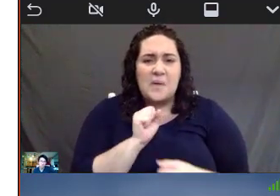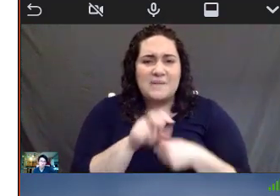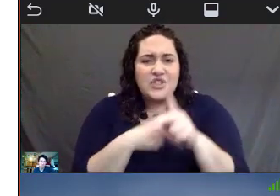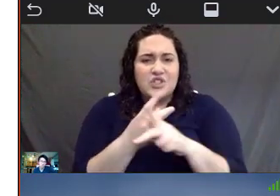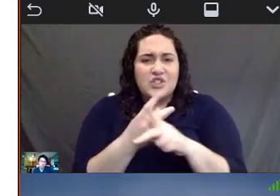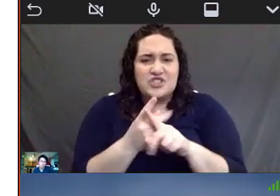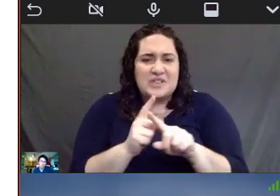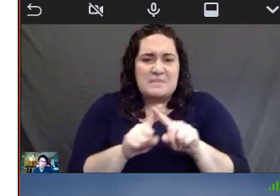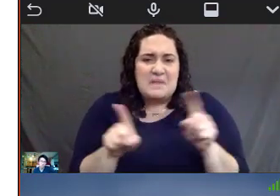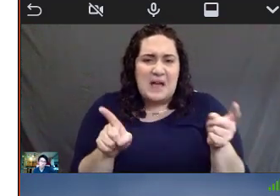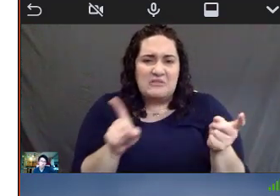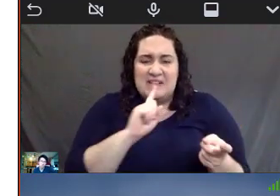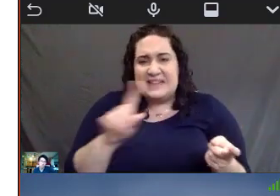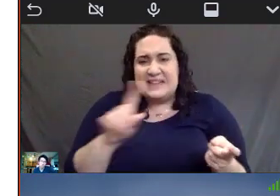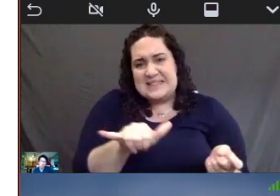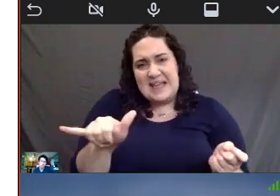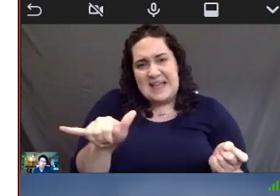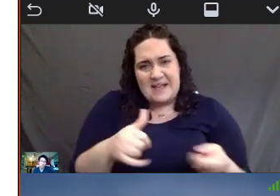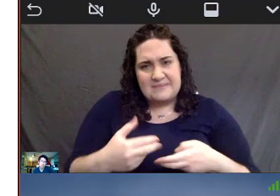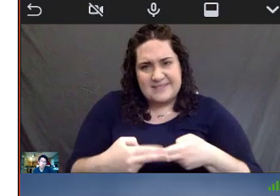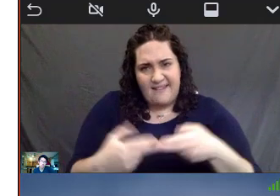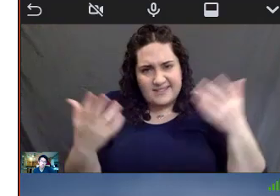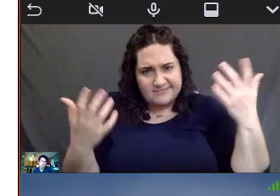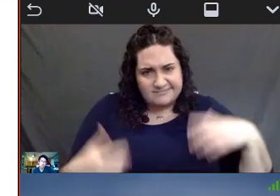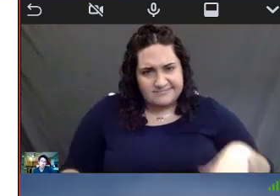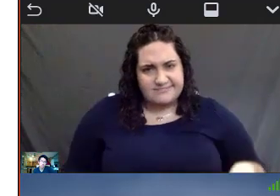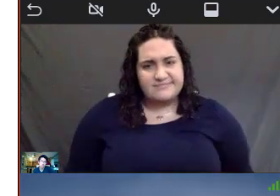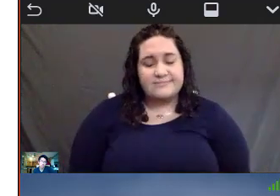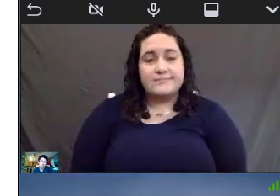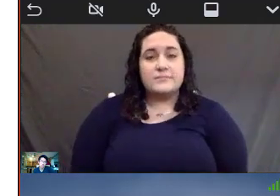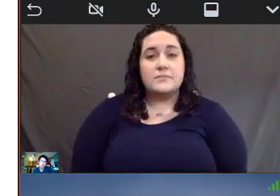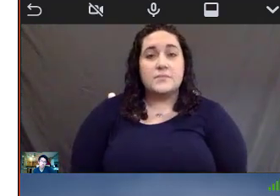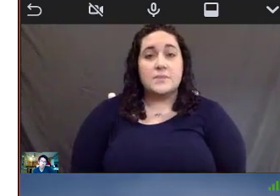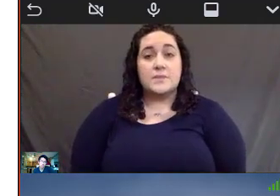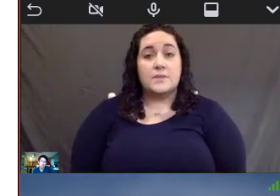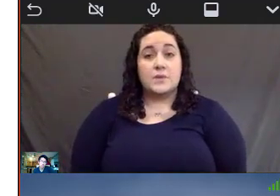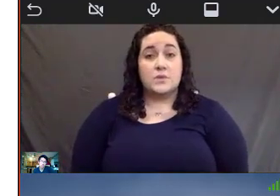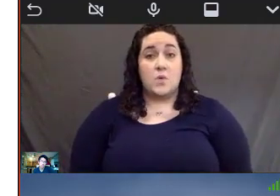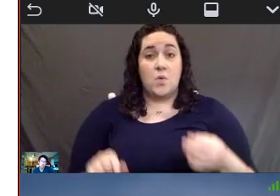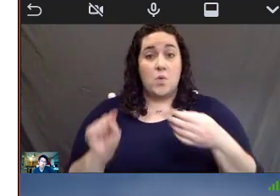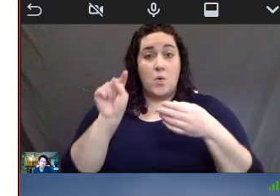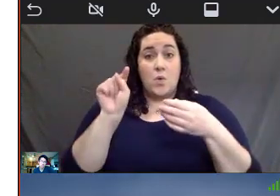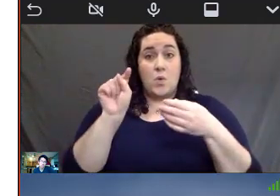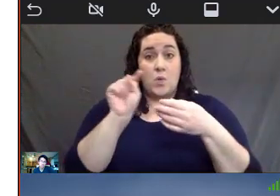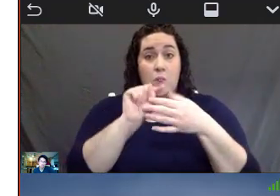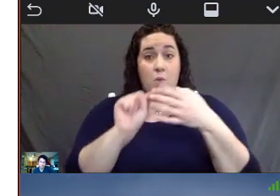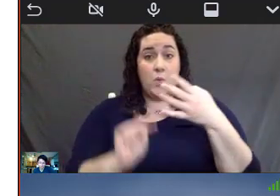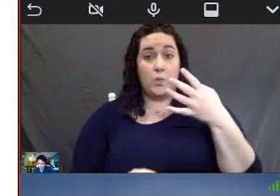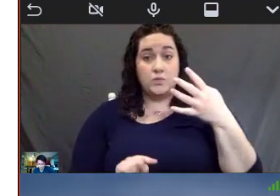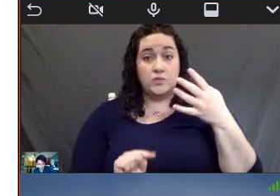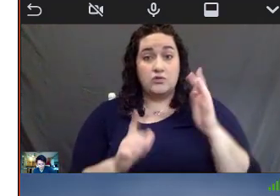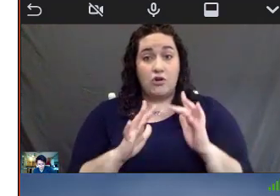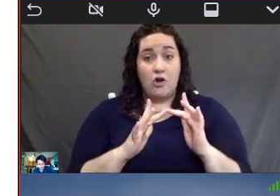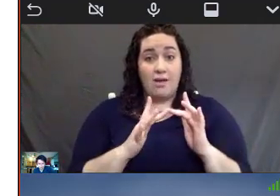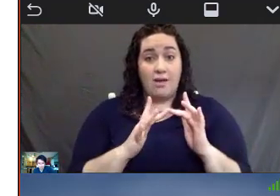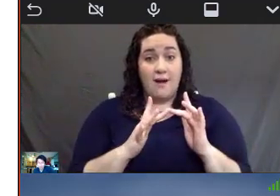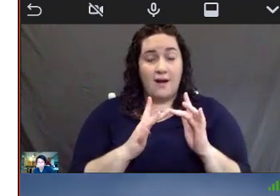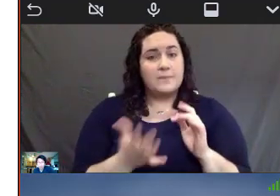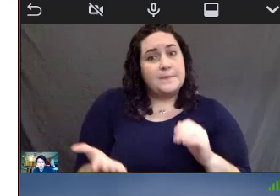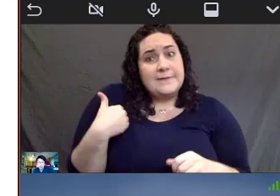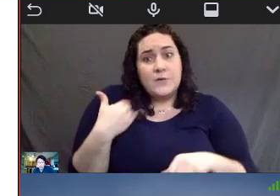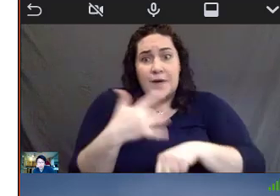talk about. So these online resources are obviously going to be even more important than they were when we